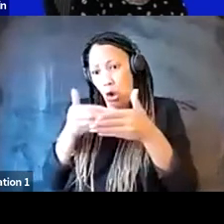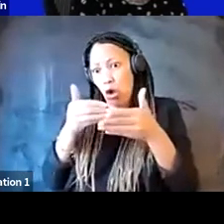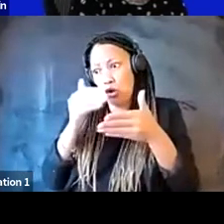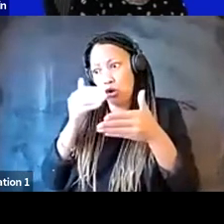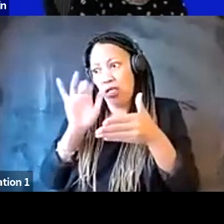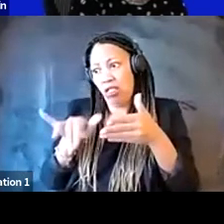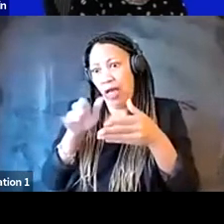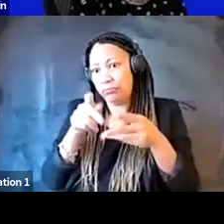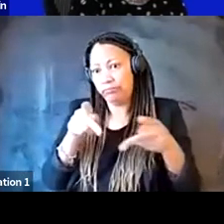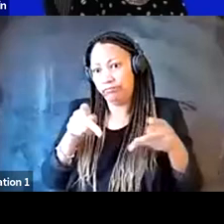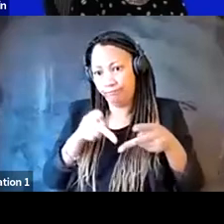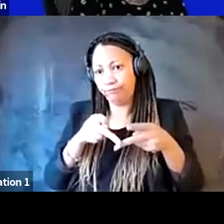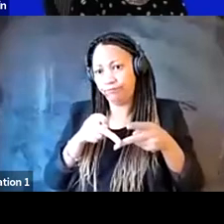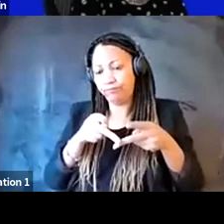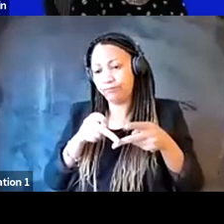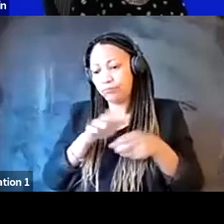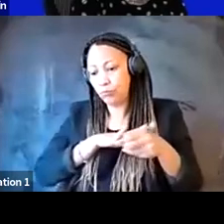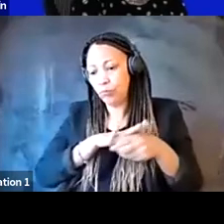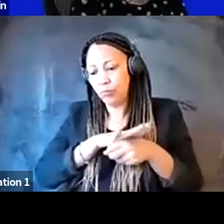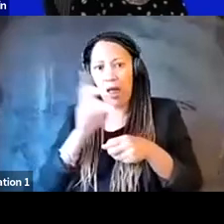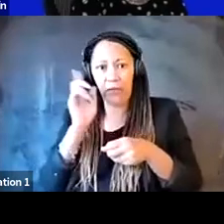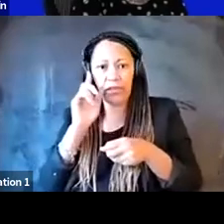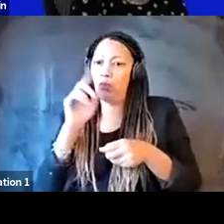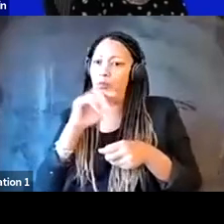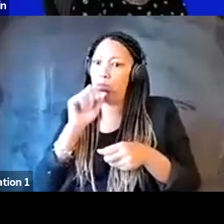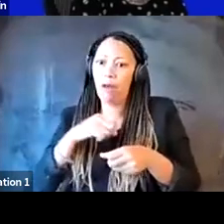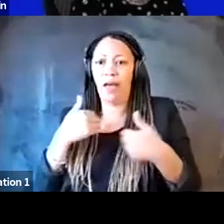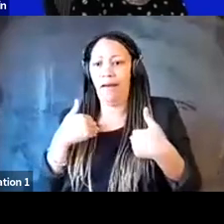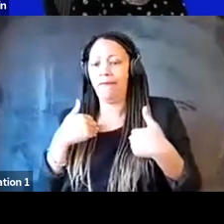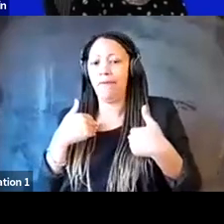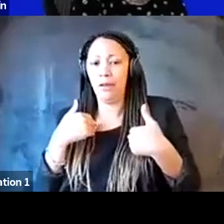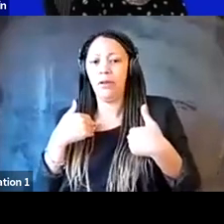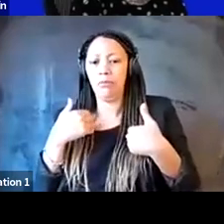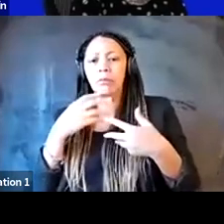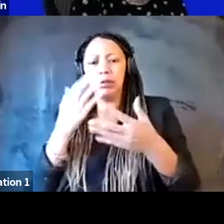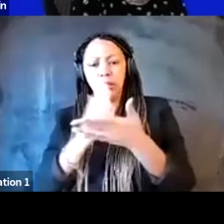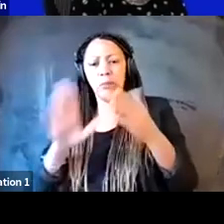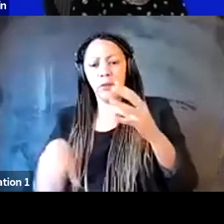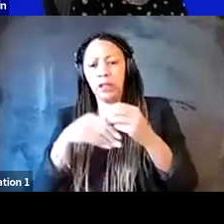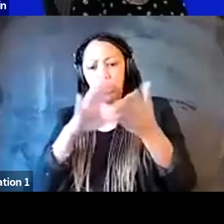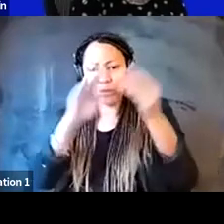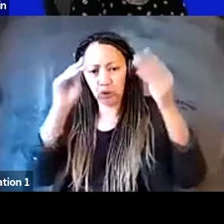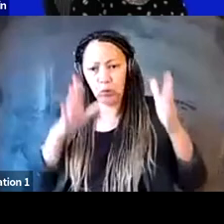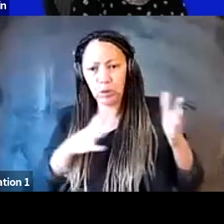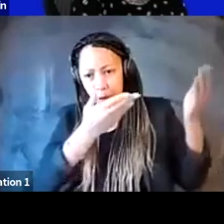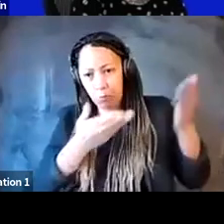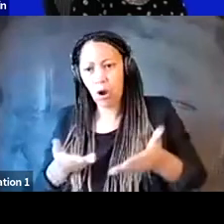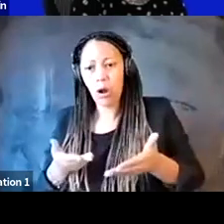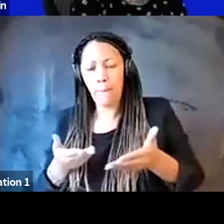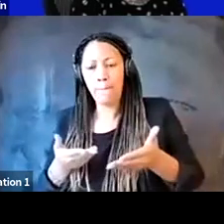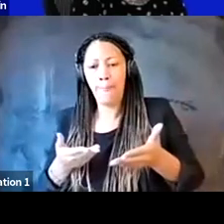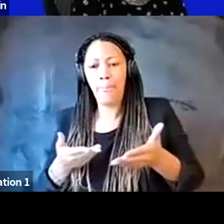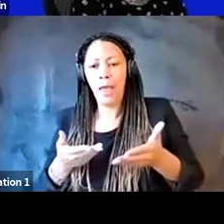to this site. Who I think would love to have some of the additional students that are being brought in. And we can